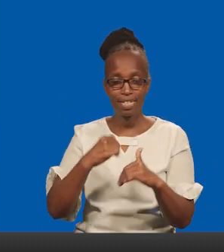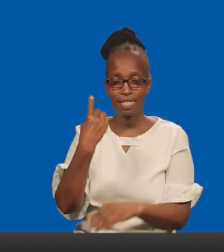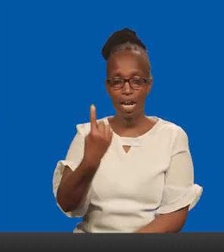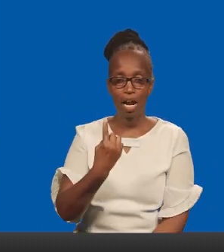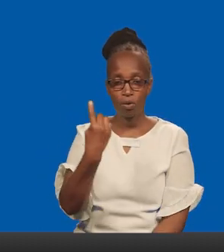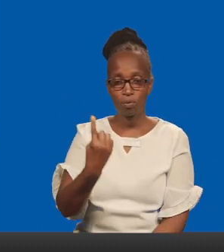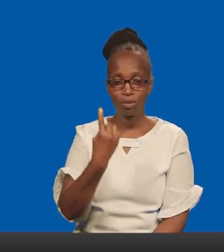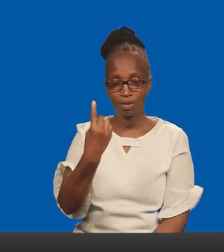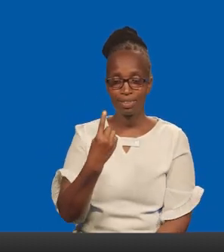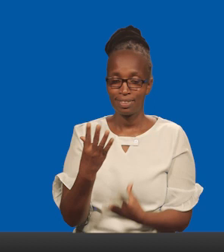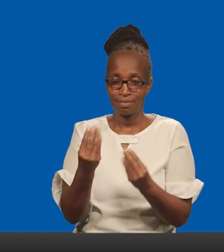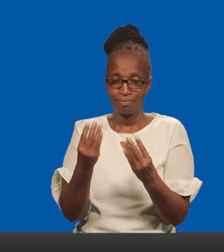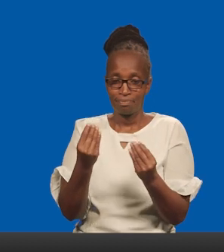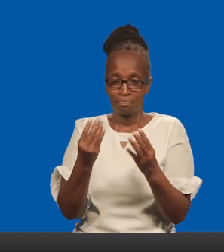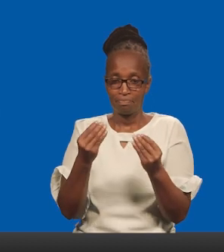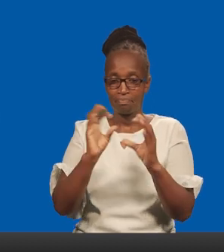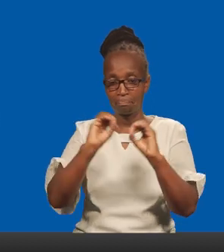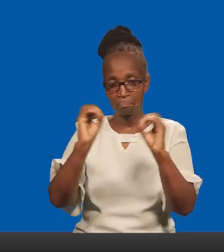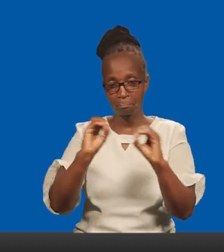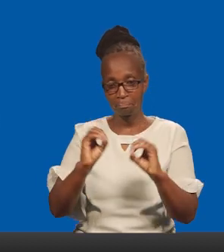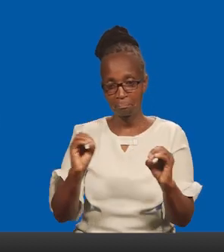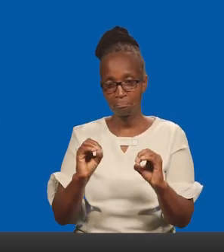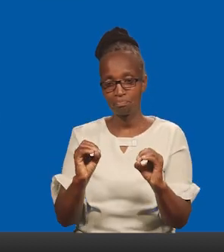footing. The challenges are known.